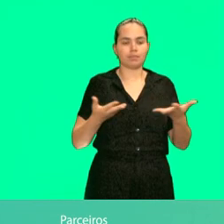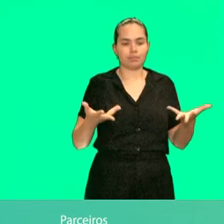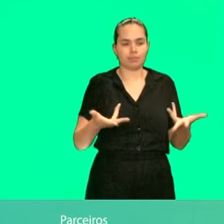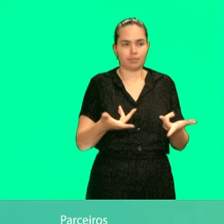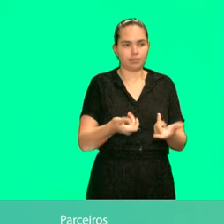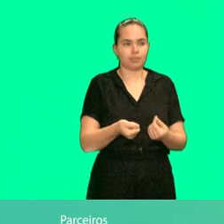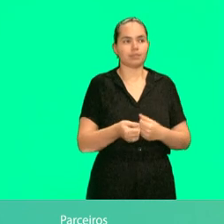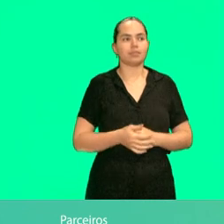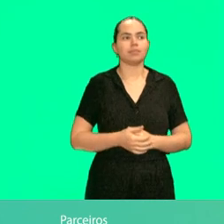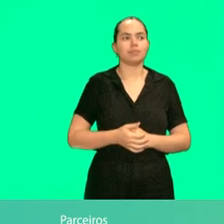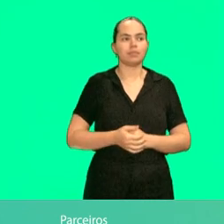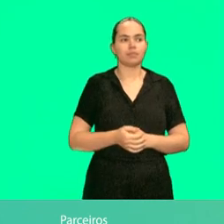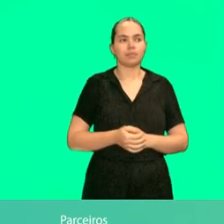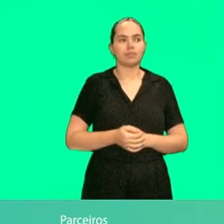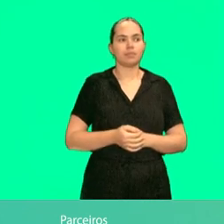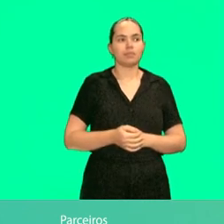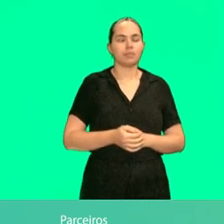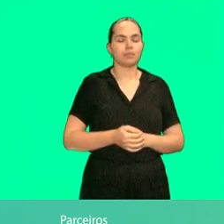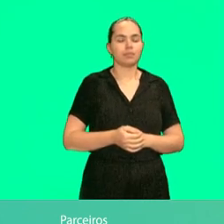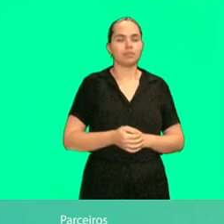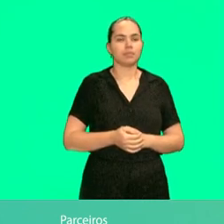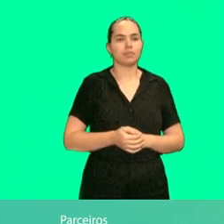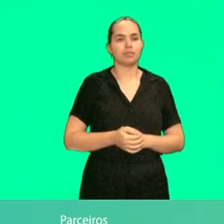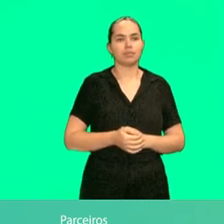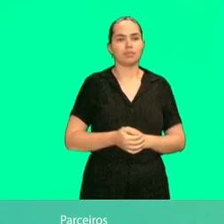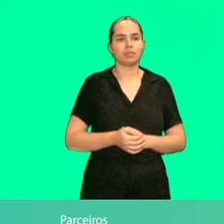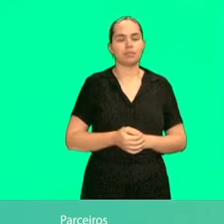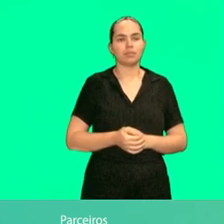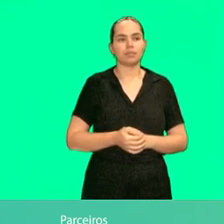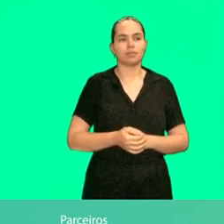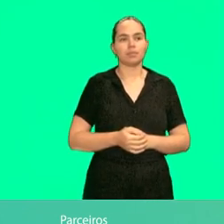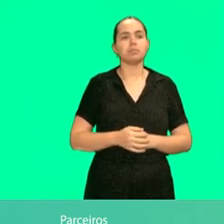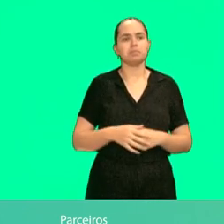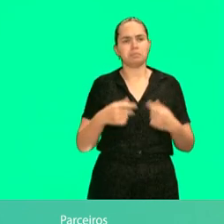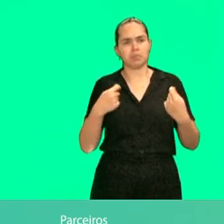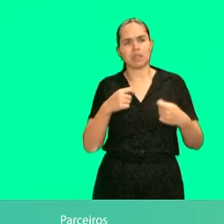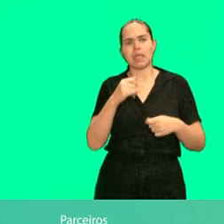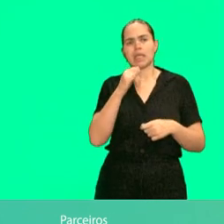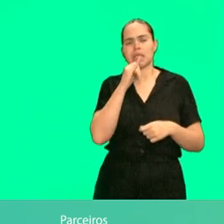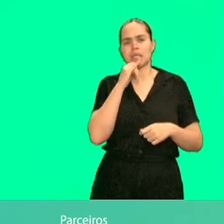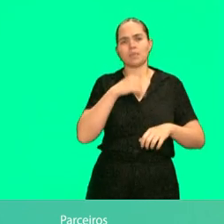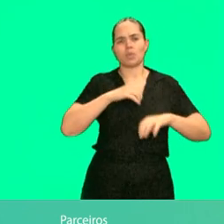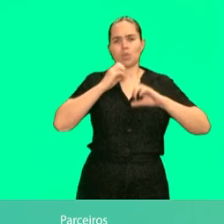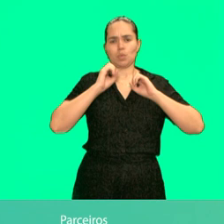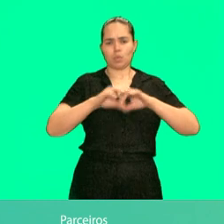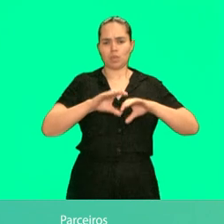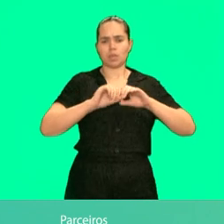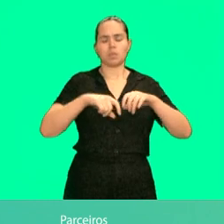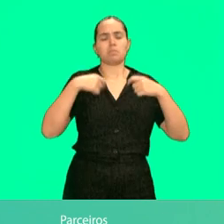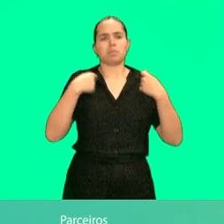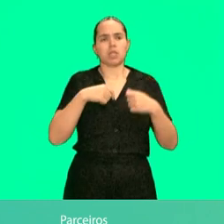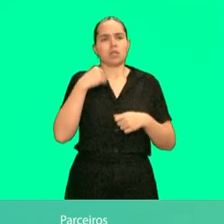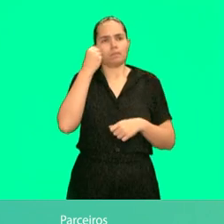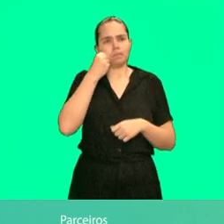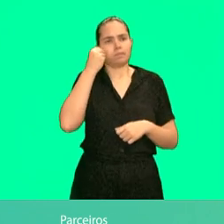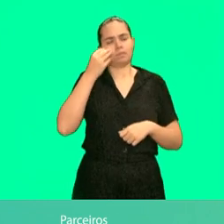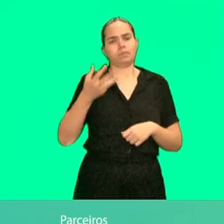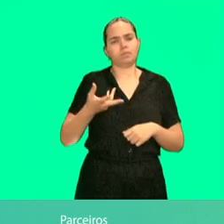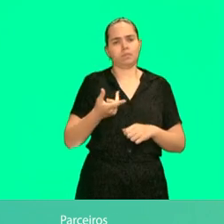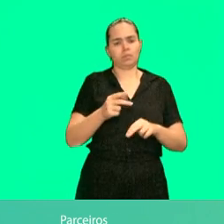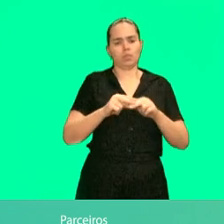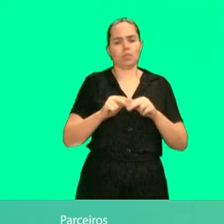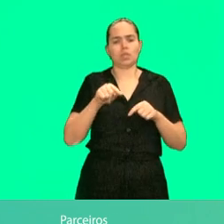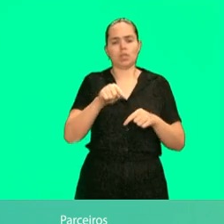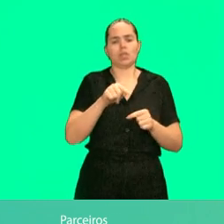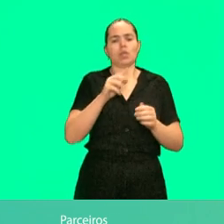families and companies and scientists working for that. It's fantastic, but we need to keep